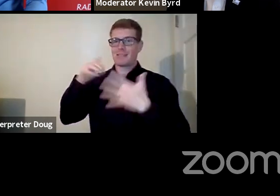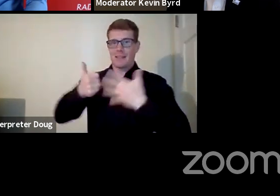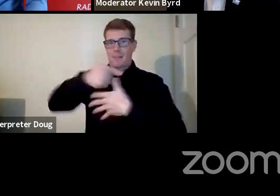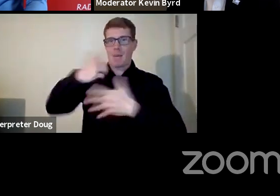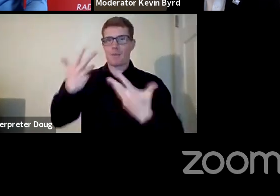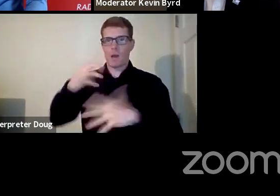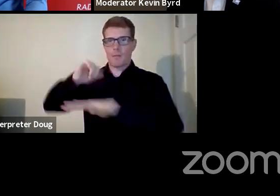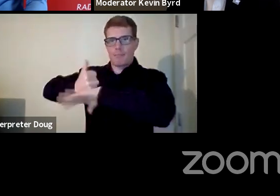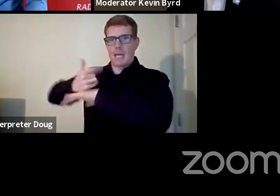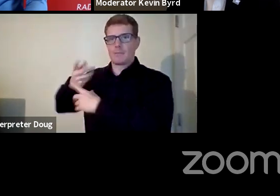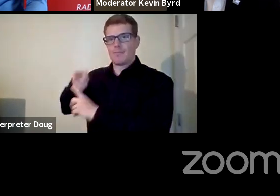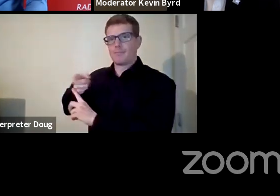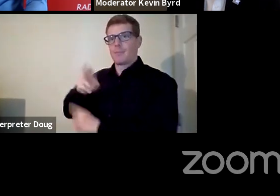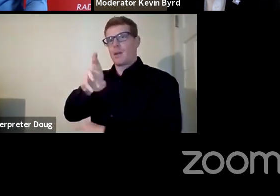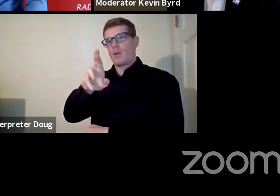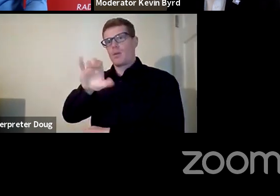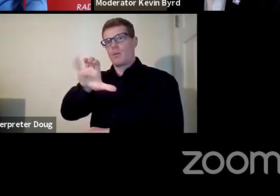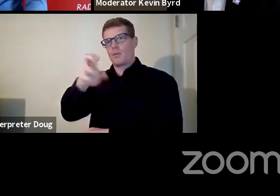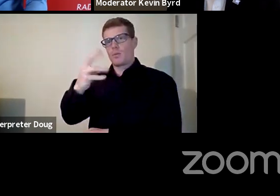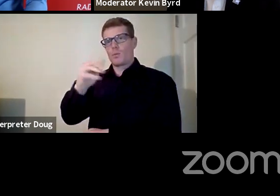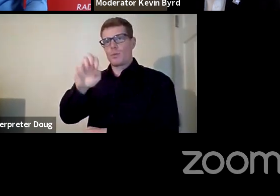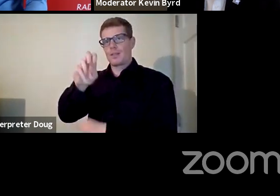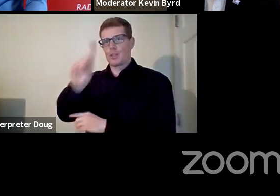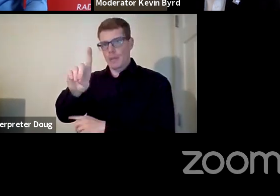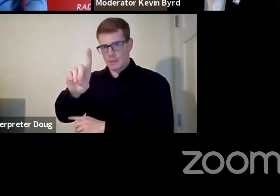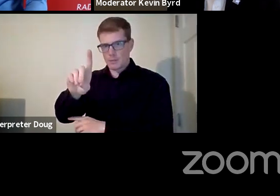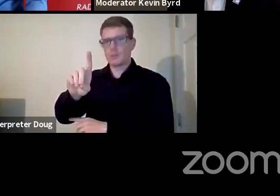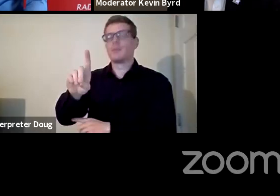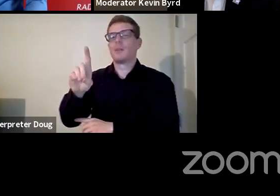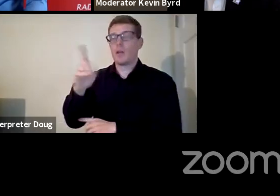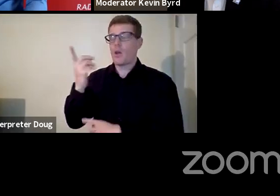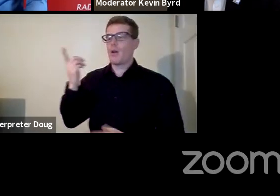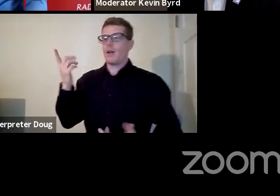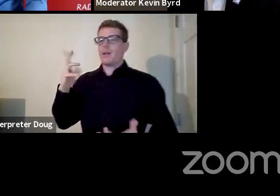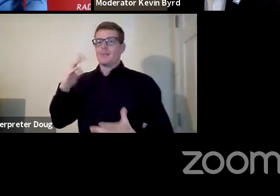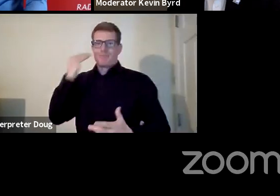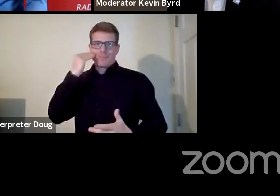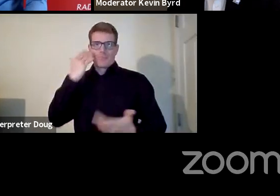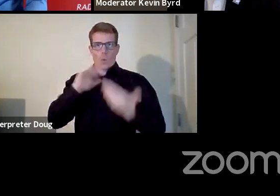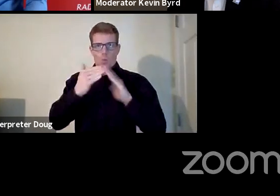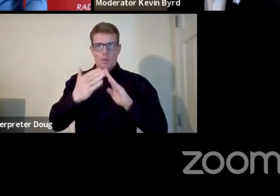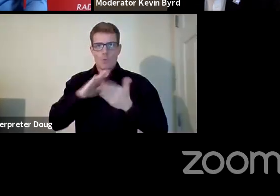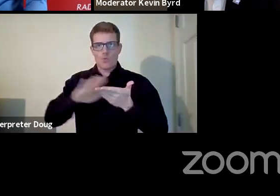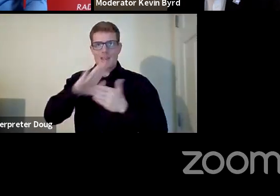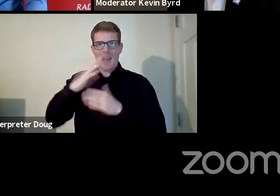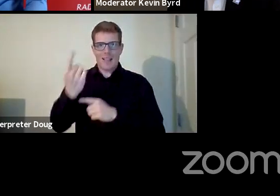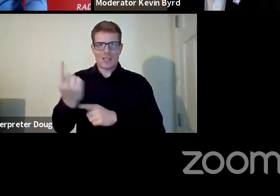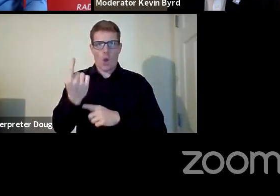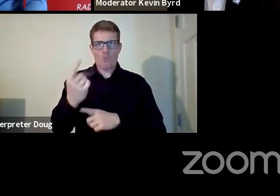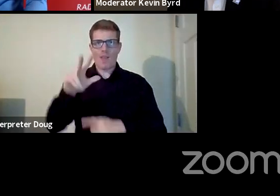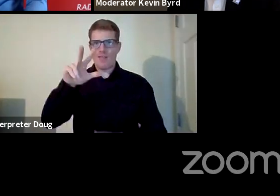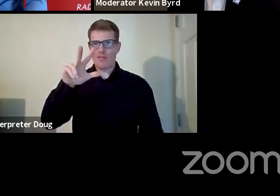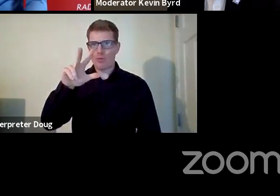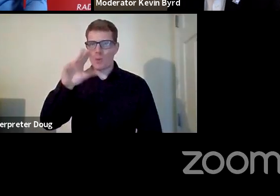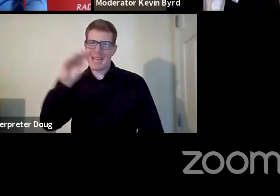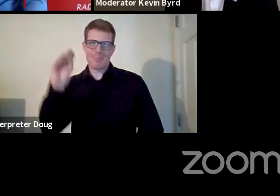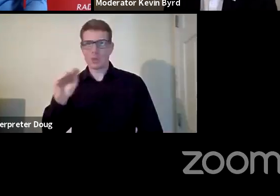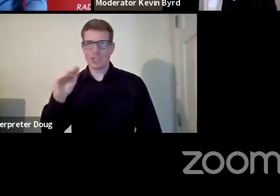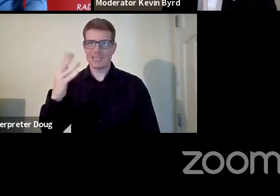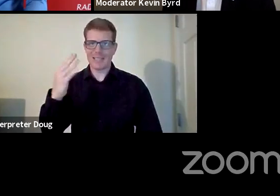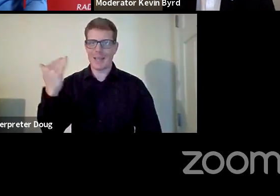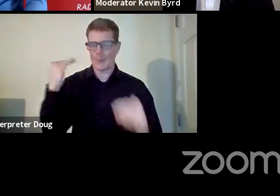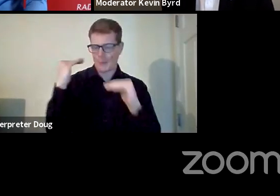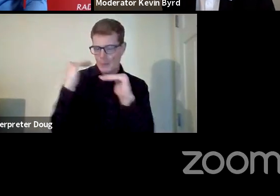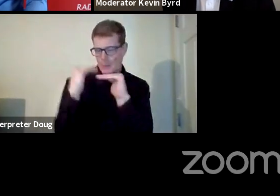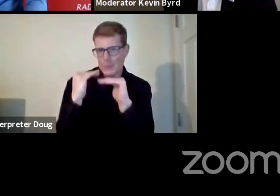the entire community college population, we're looking at over 100,000 students in any given semester